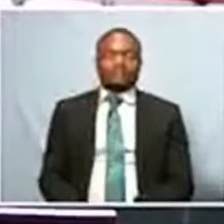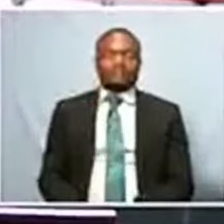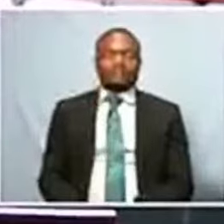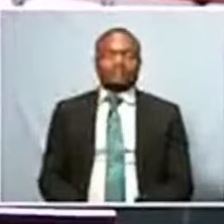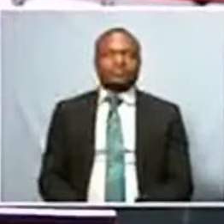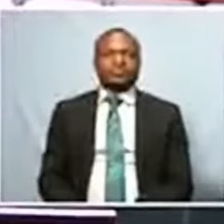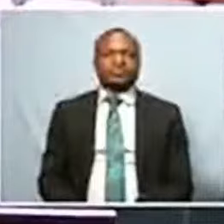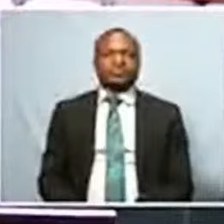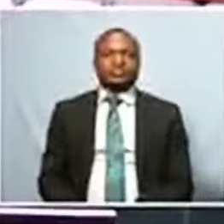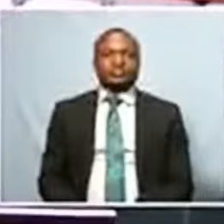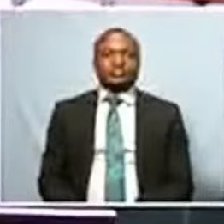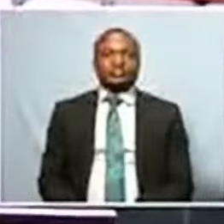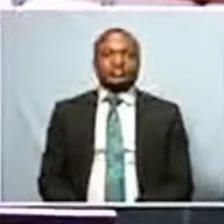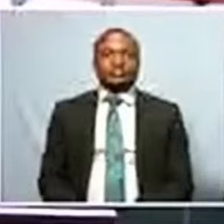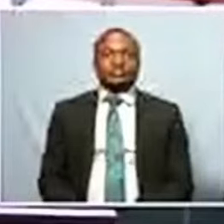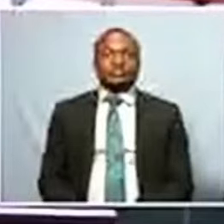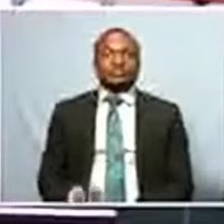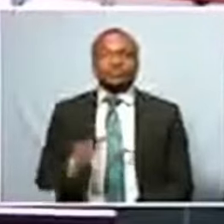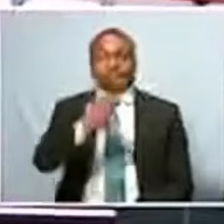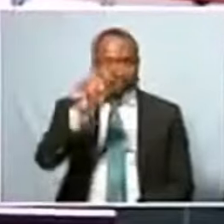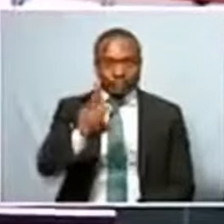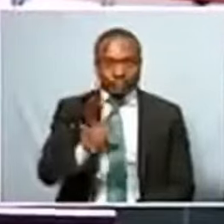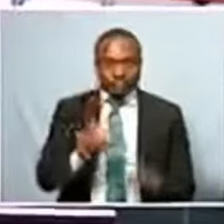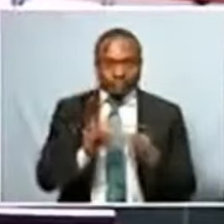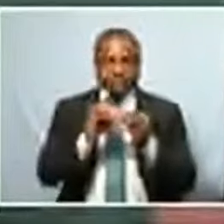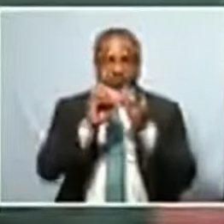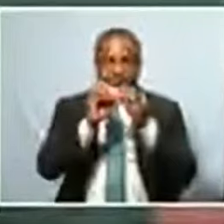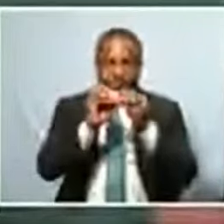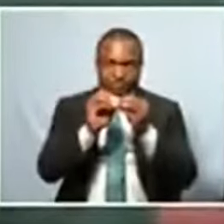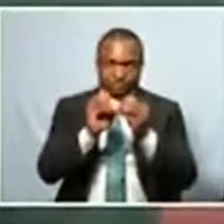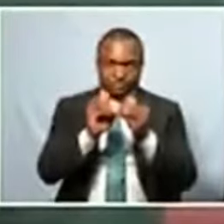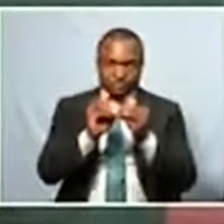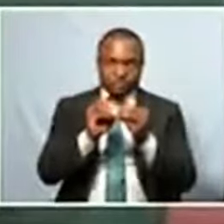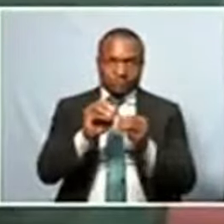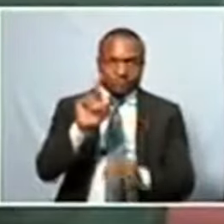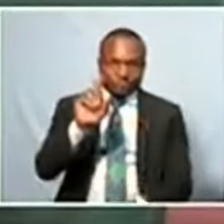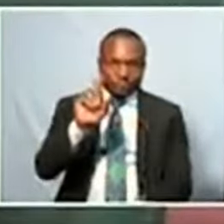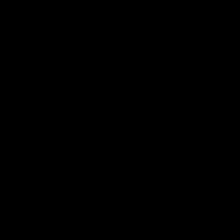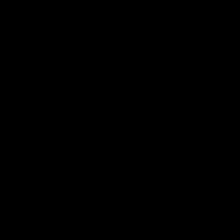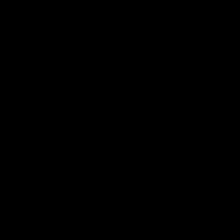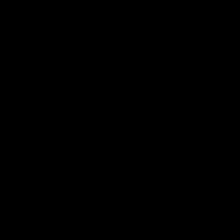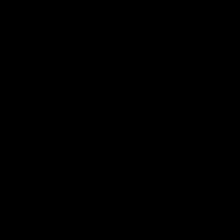2026. The question is that head total